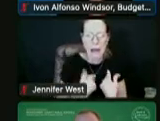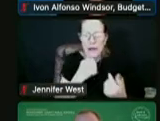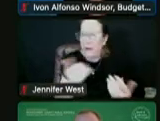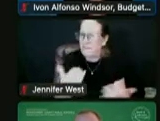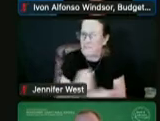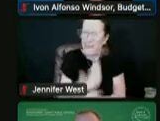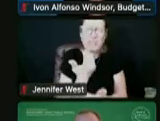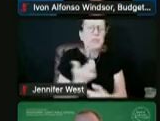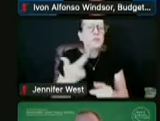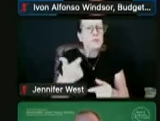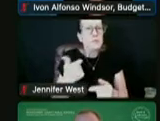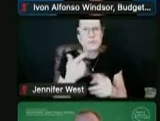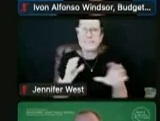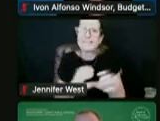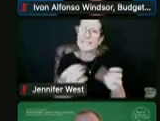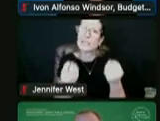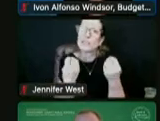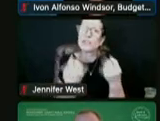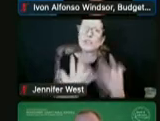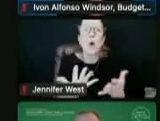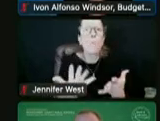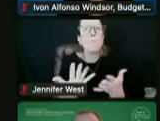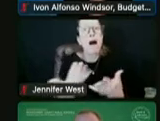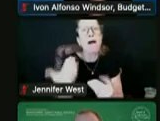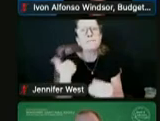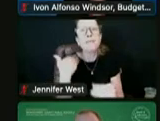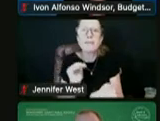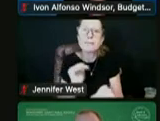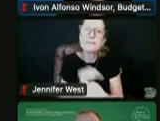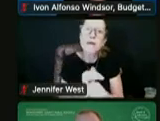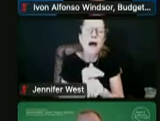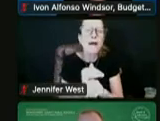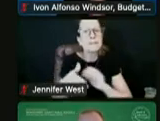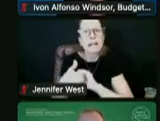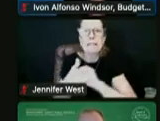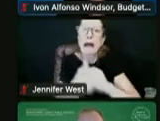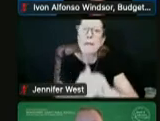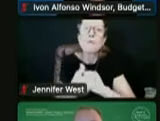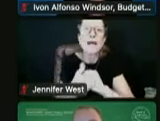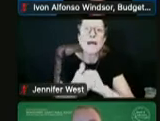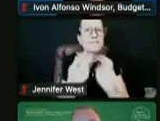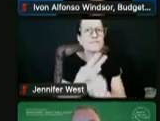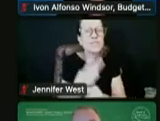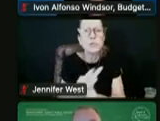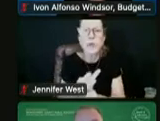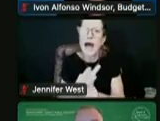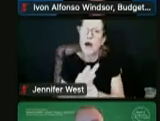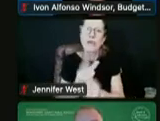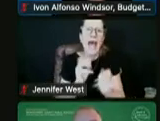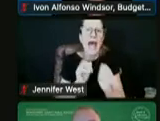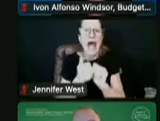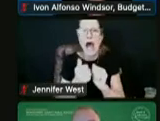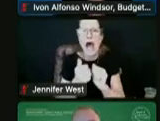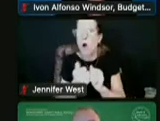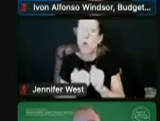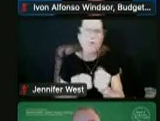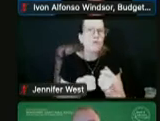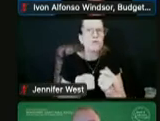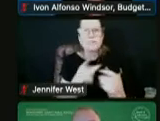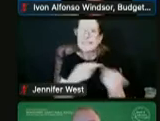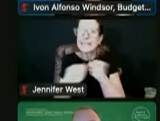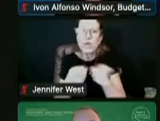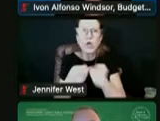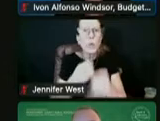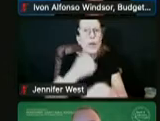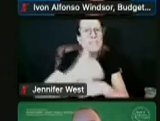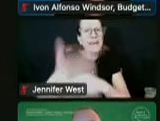yesterday evening into the night, into the morning collaborating. So at about 11:15 last night, information was coming to us, and we